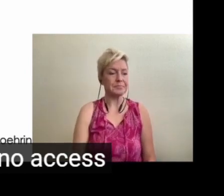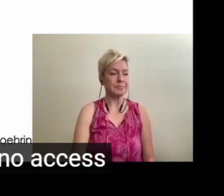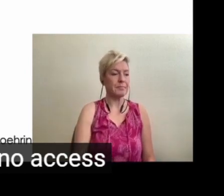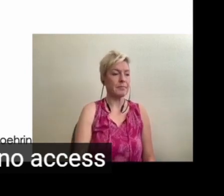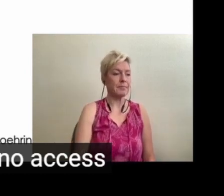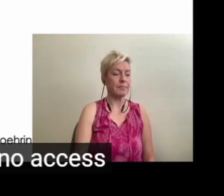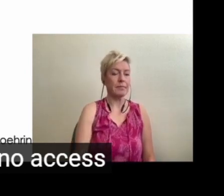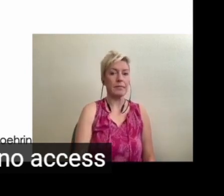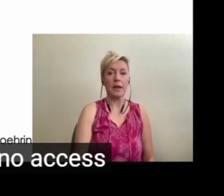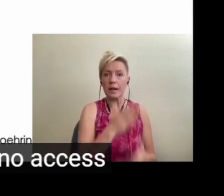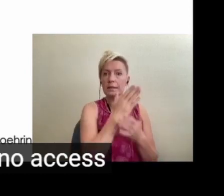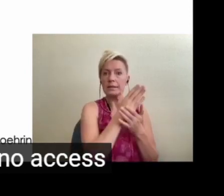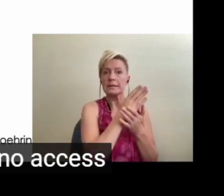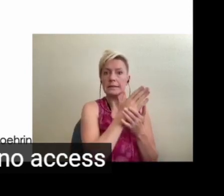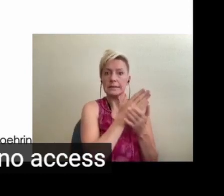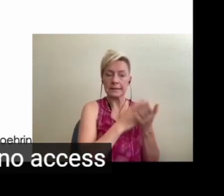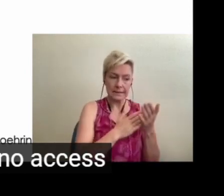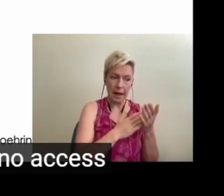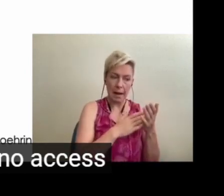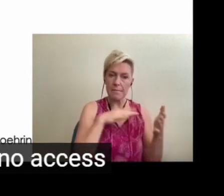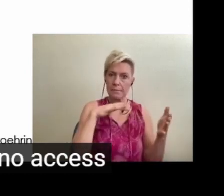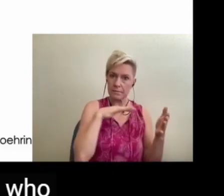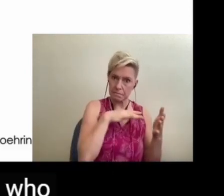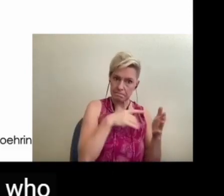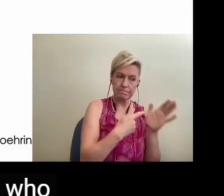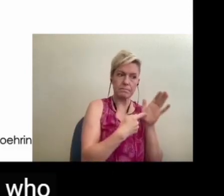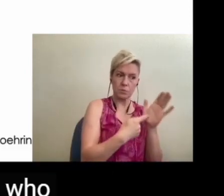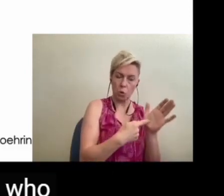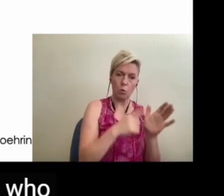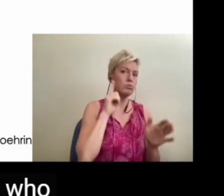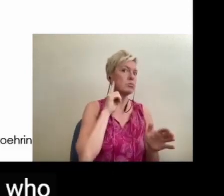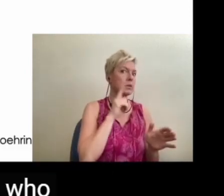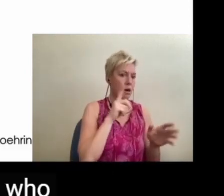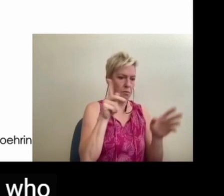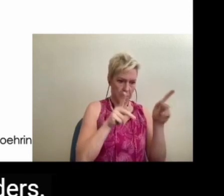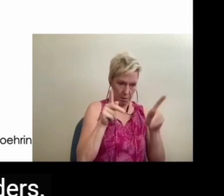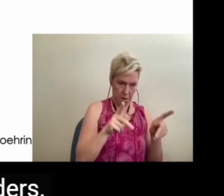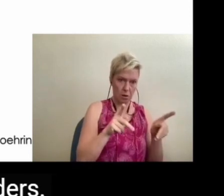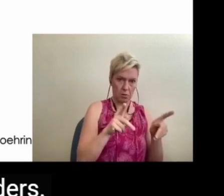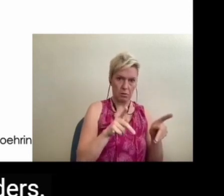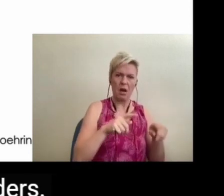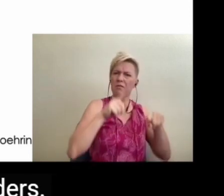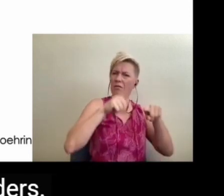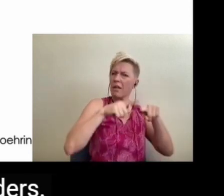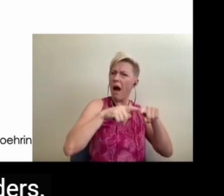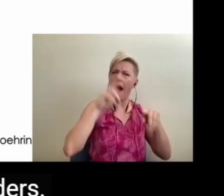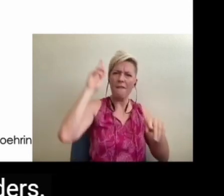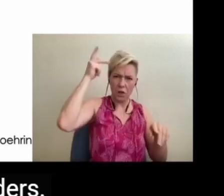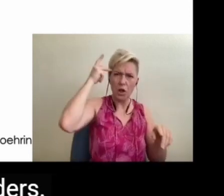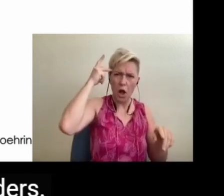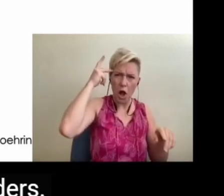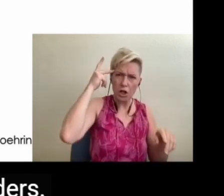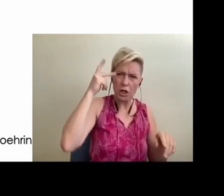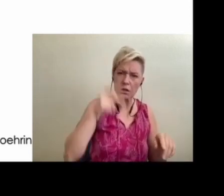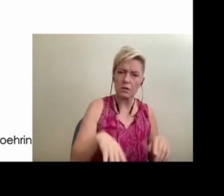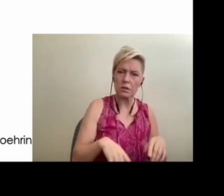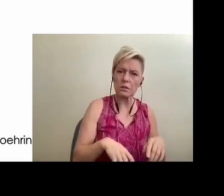reduced or no access to spoken language. There are many deaf readers who go on to become skilled